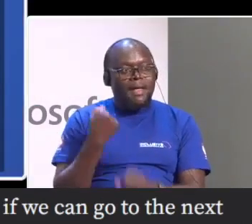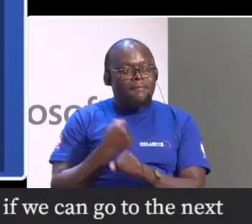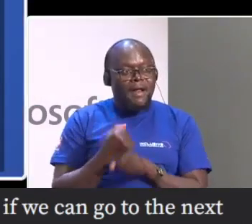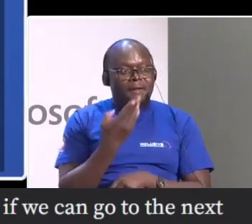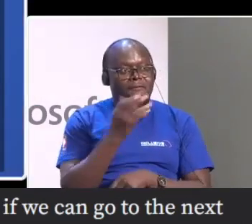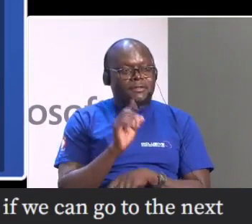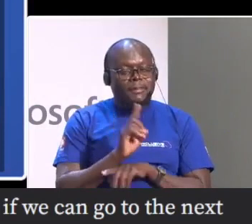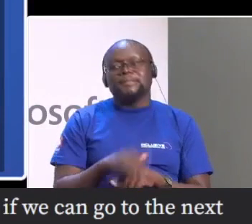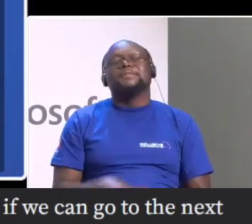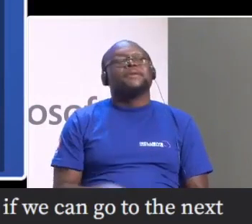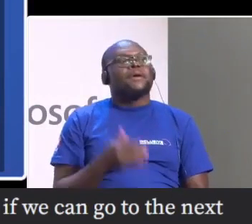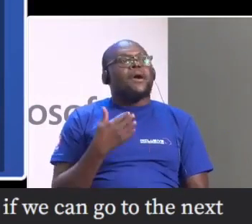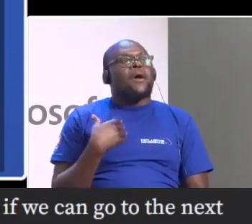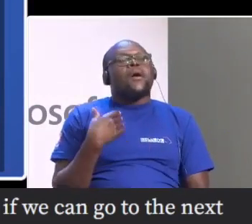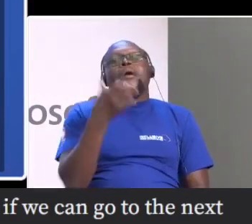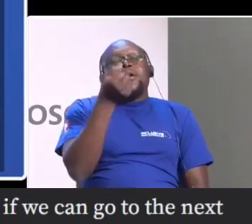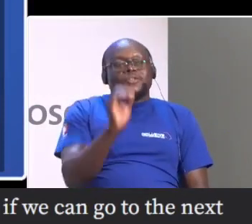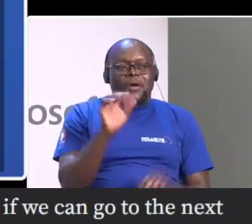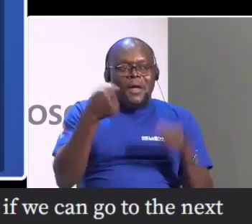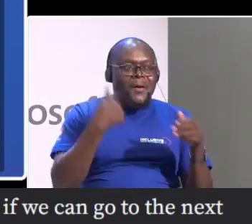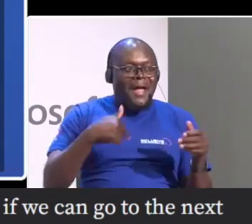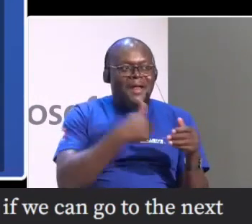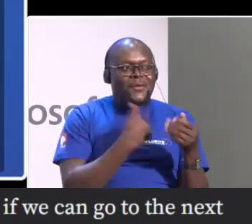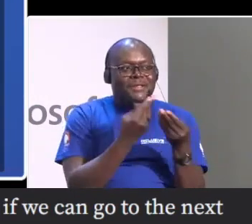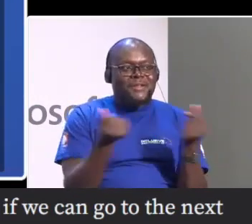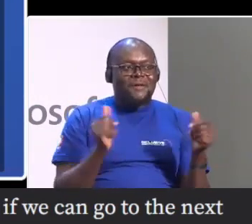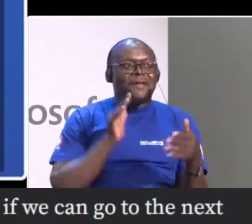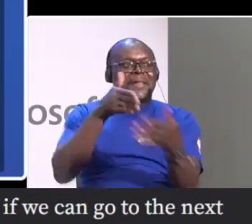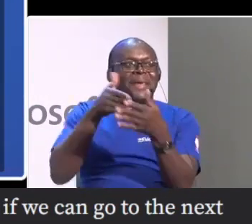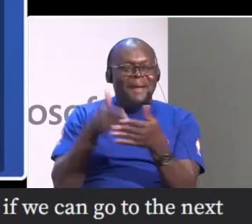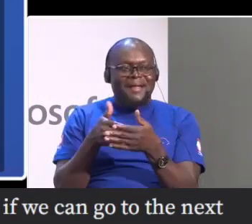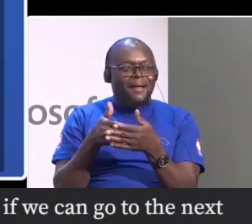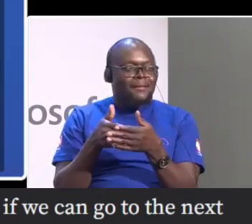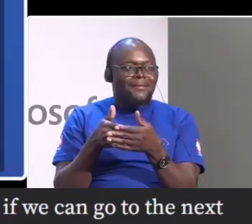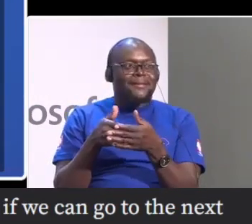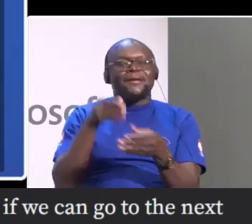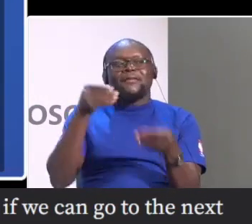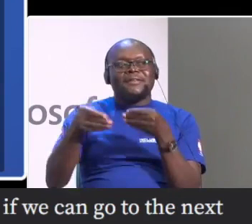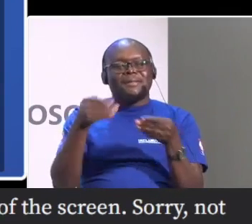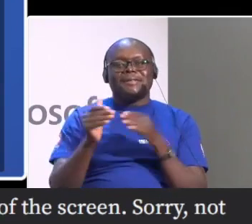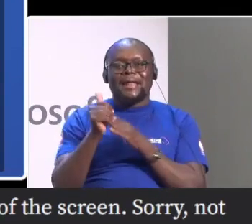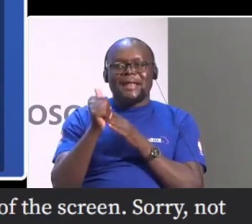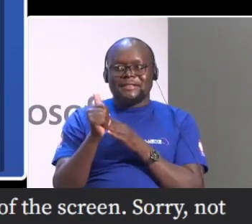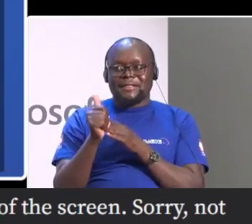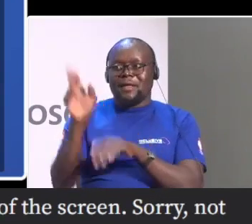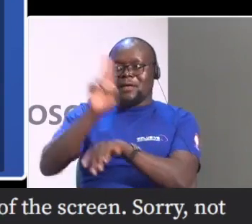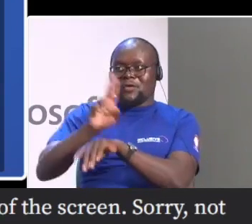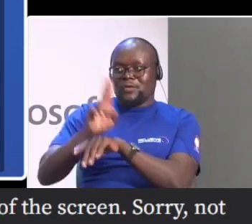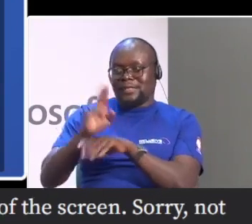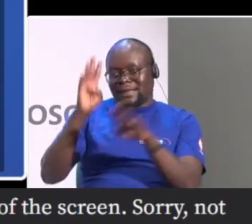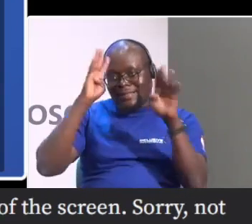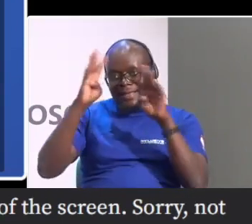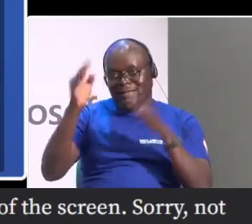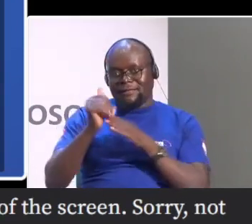Yeah, so there we go. So how can we overcome the barriers for disability leadership using the